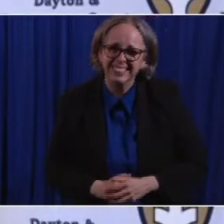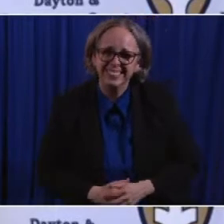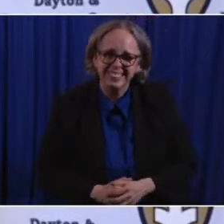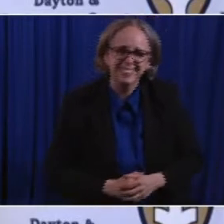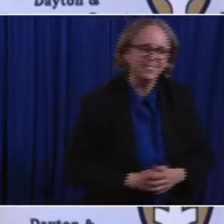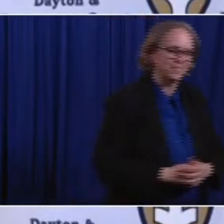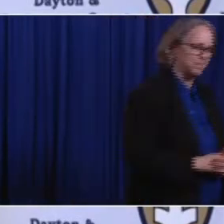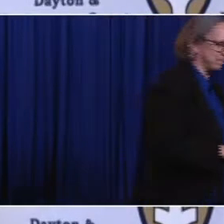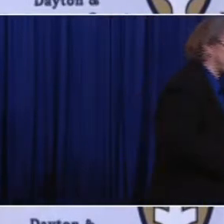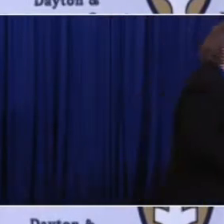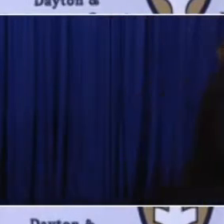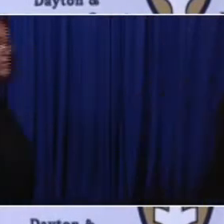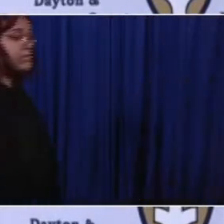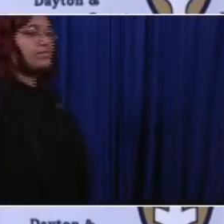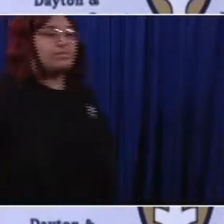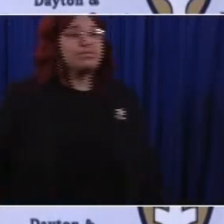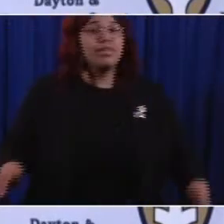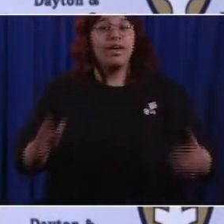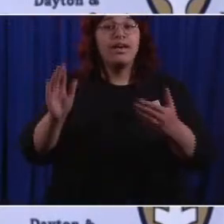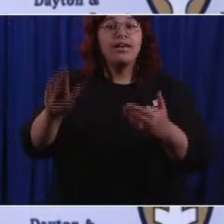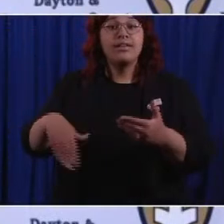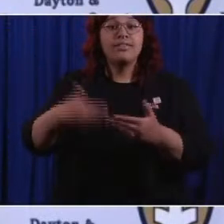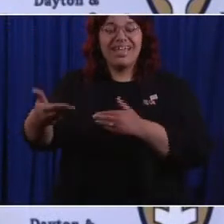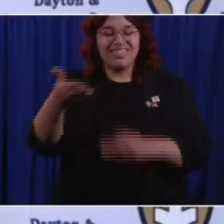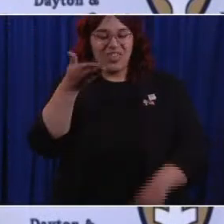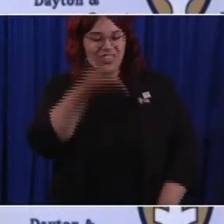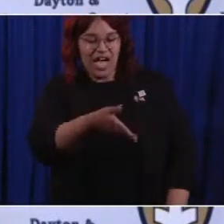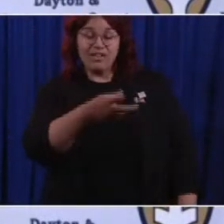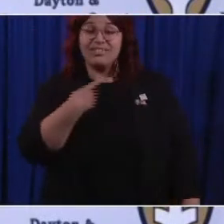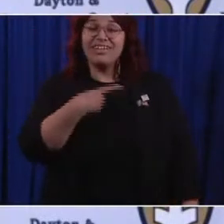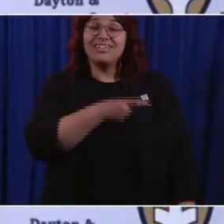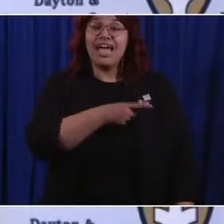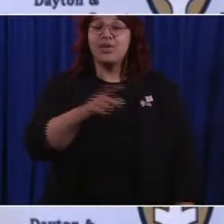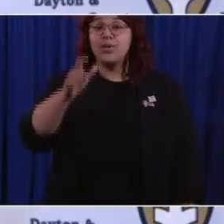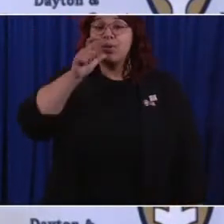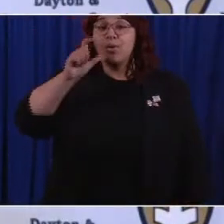Next question is on site at Dayton from Chris Smith at WDTN.